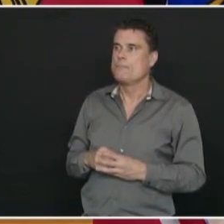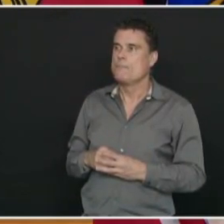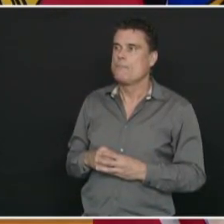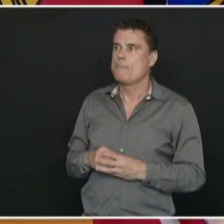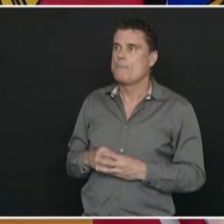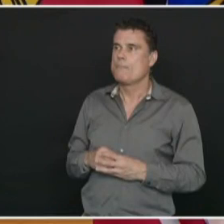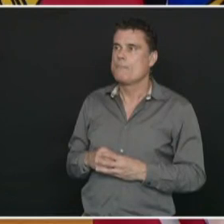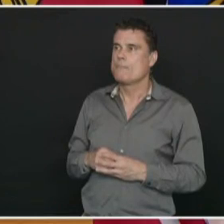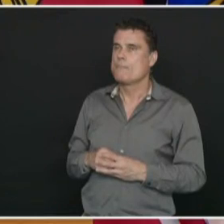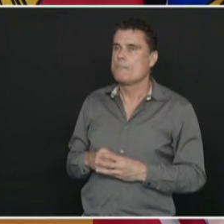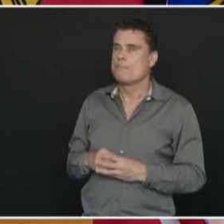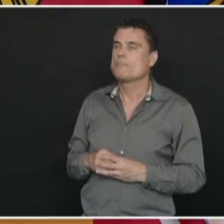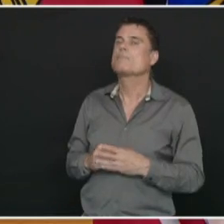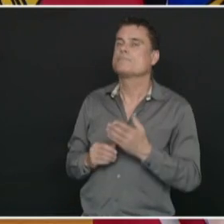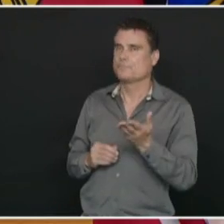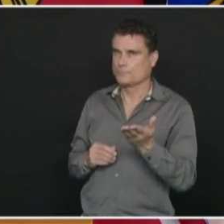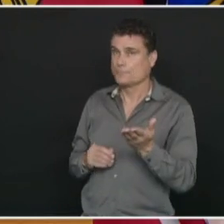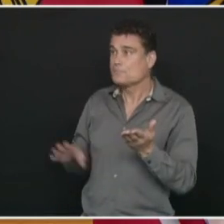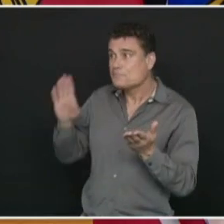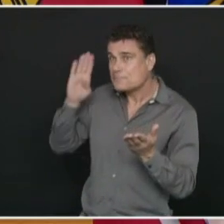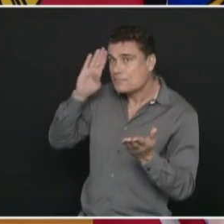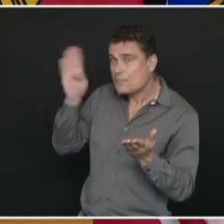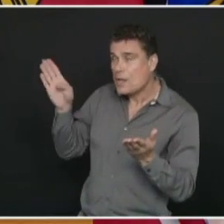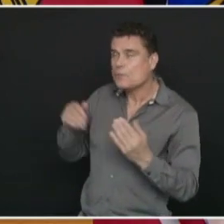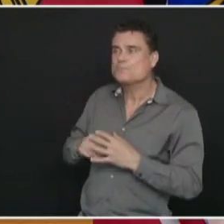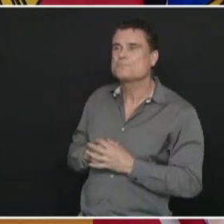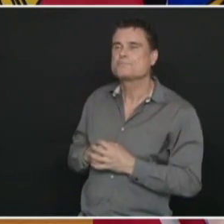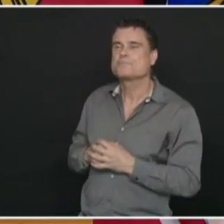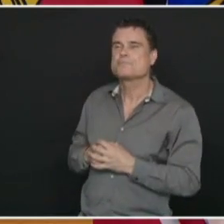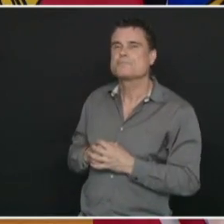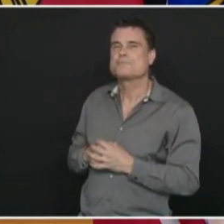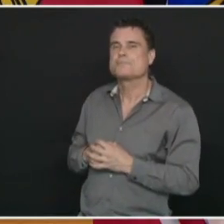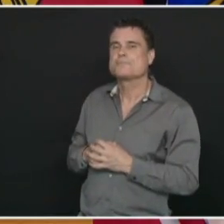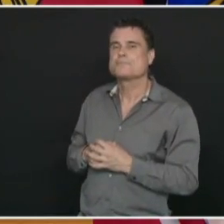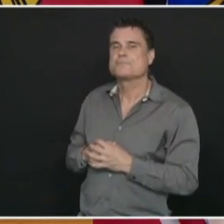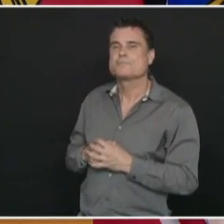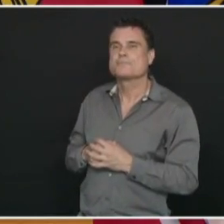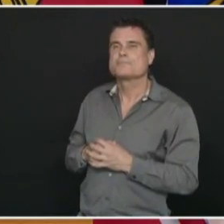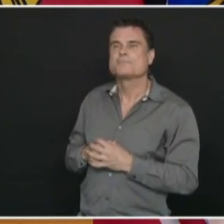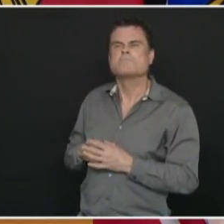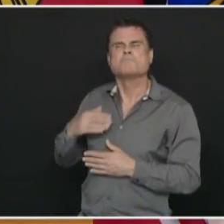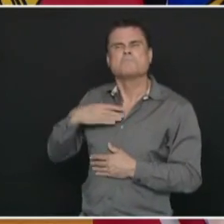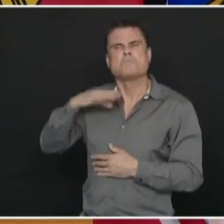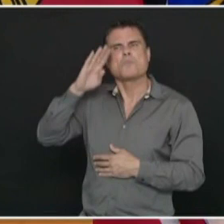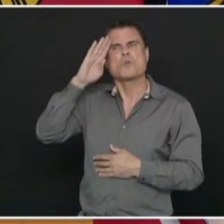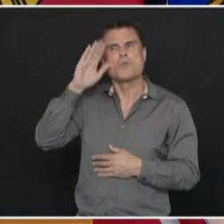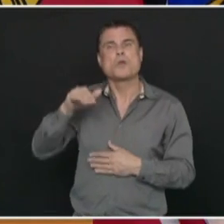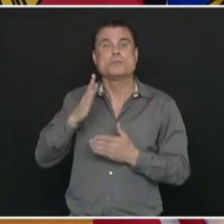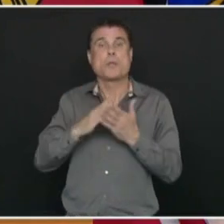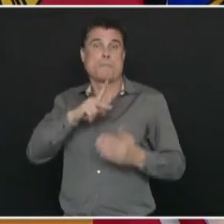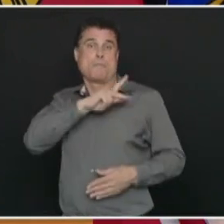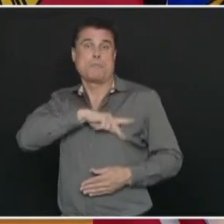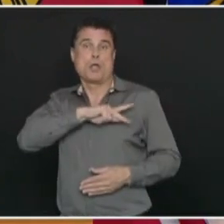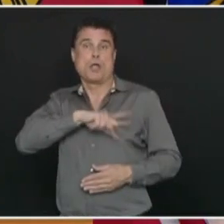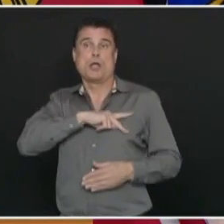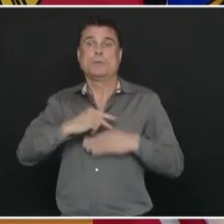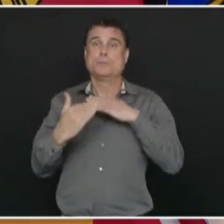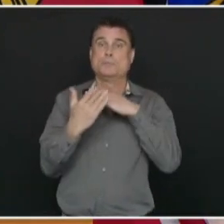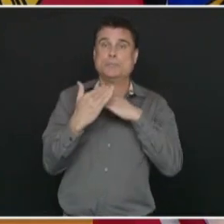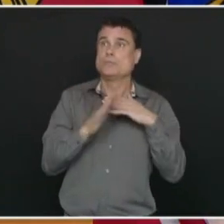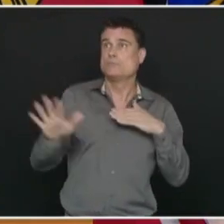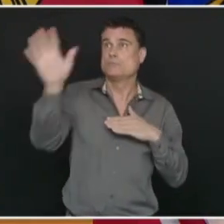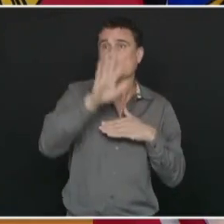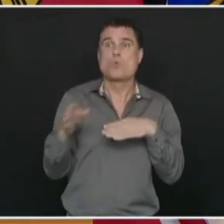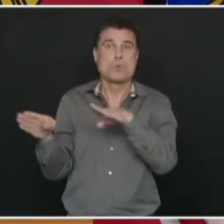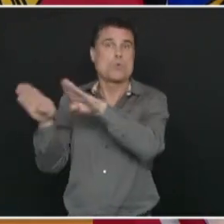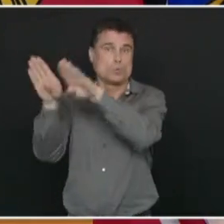want to make sure that we don't have additional issues to deal with across the province. So there's a variety of reasons why some of the parks were